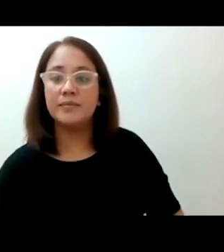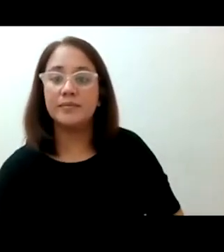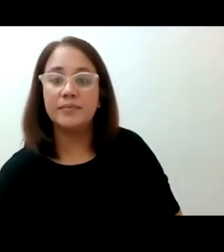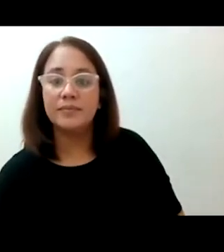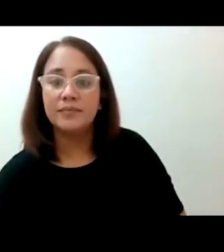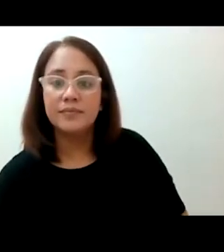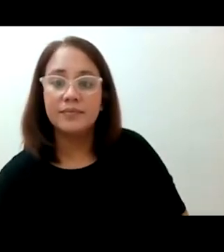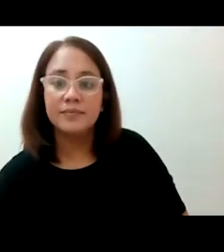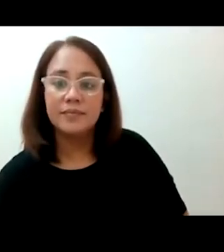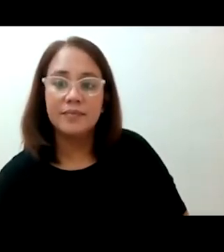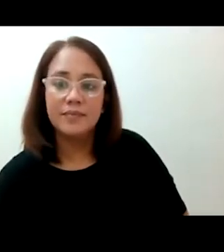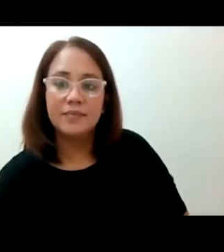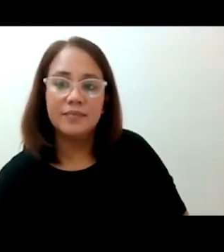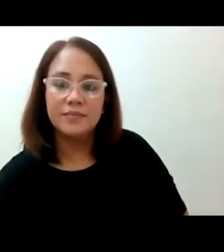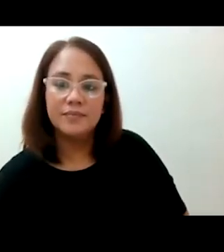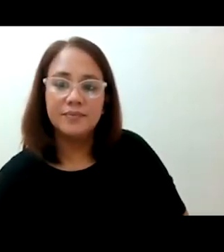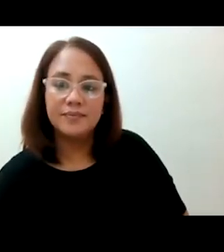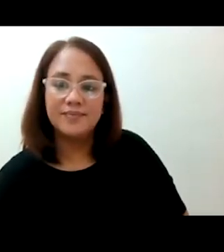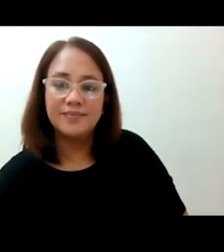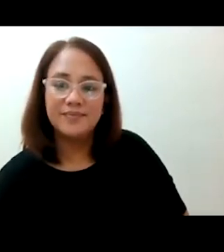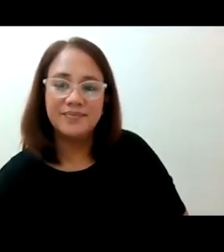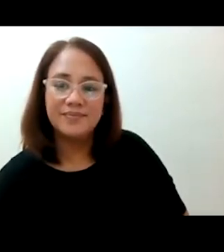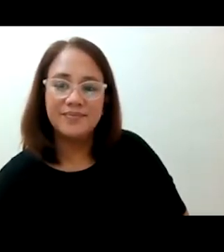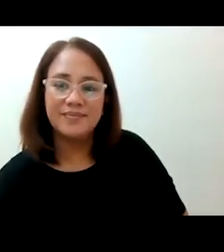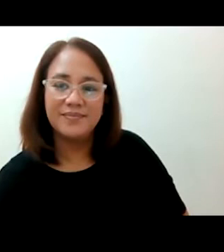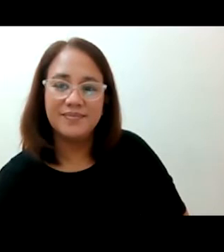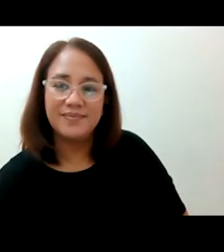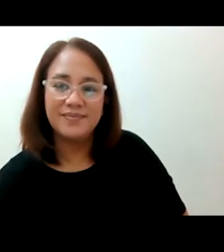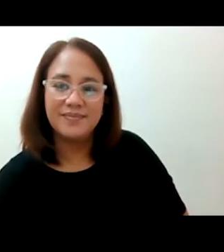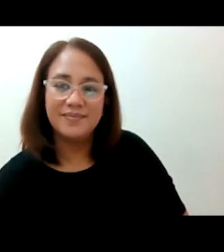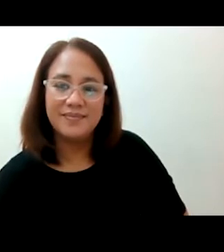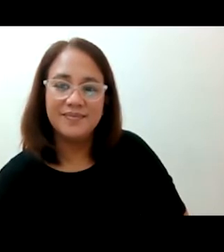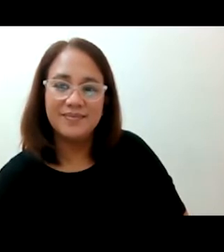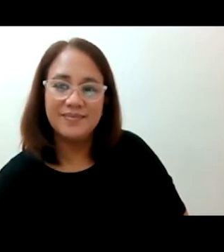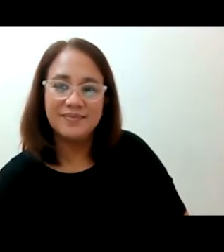I see A from Jasmine. Yes.